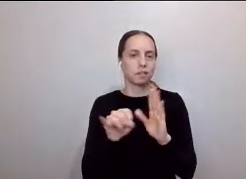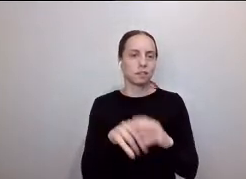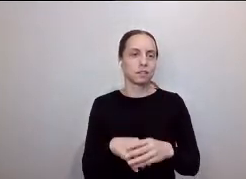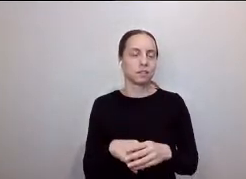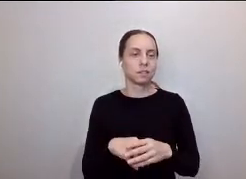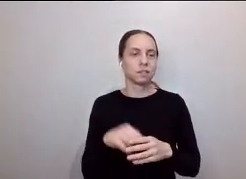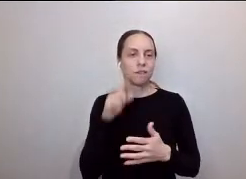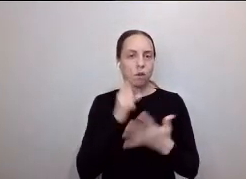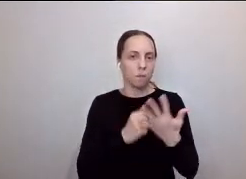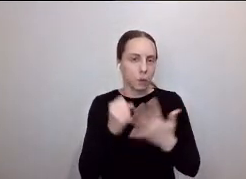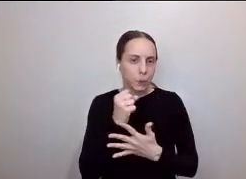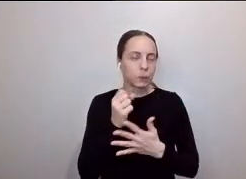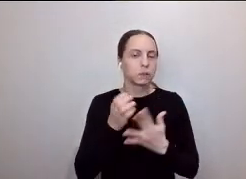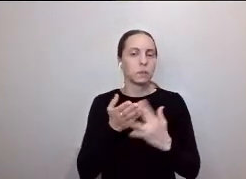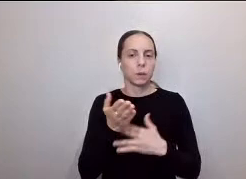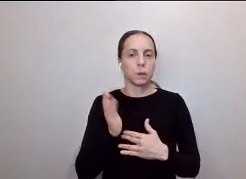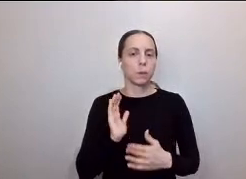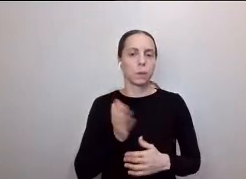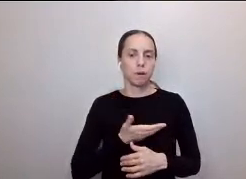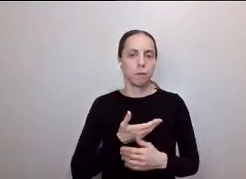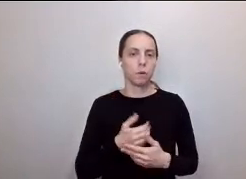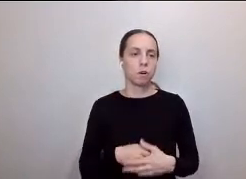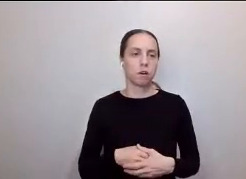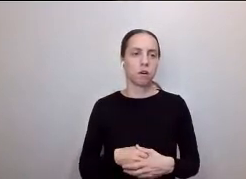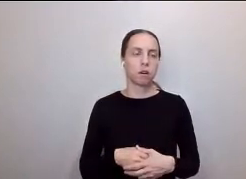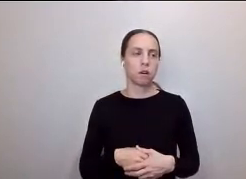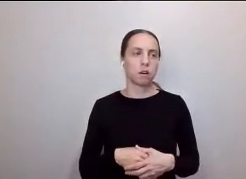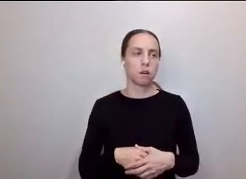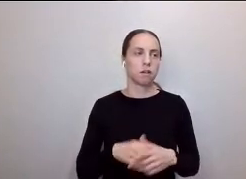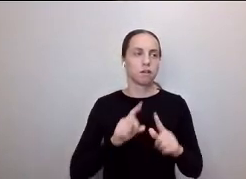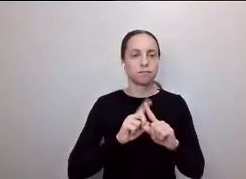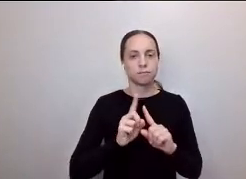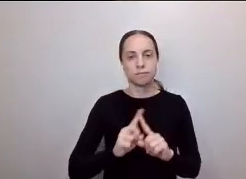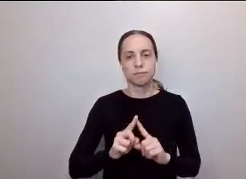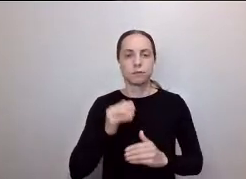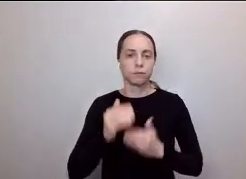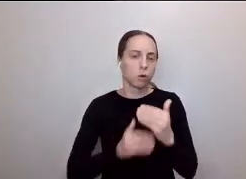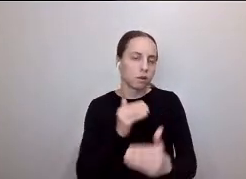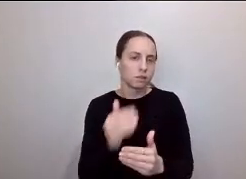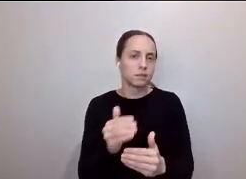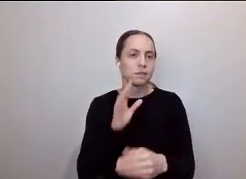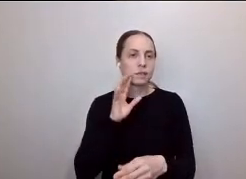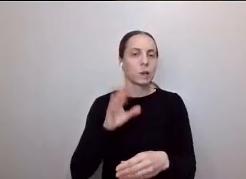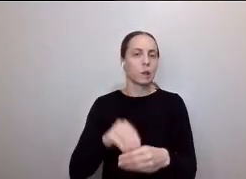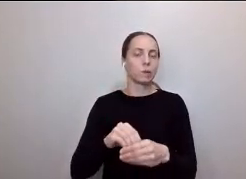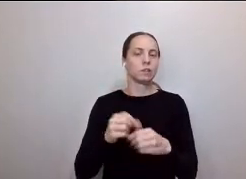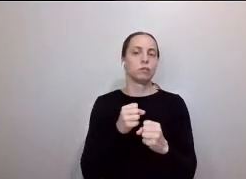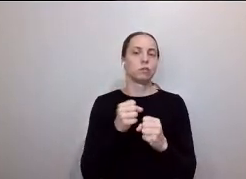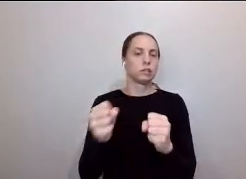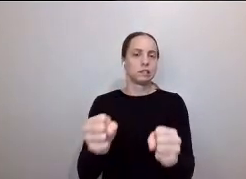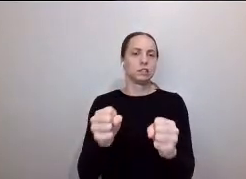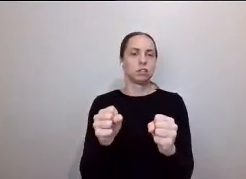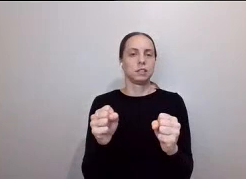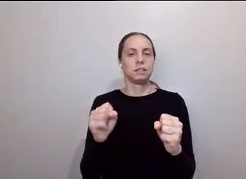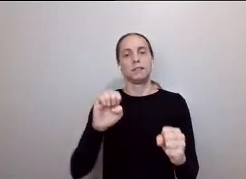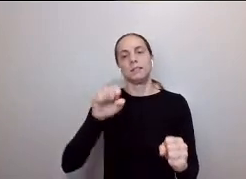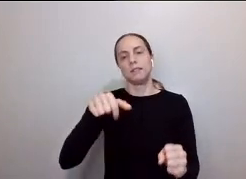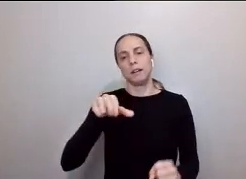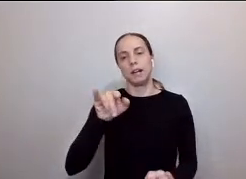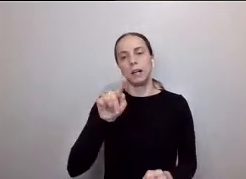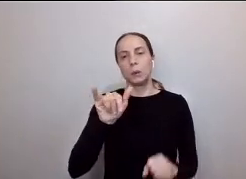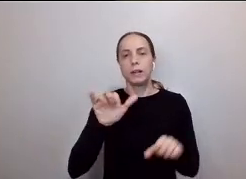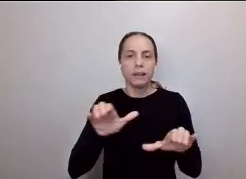our various processes, including the Strategic Race Equity Action Plan.